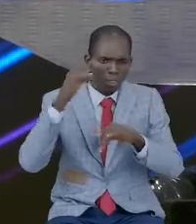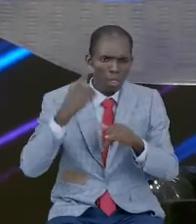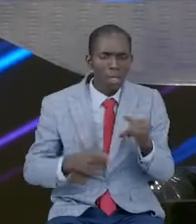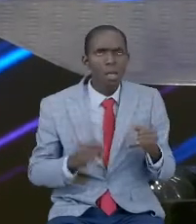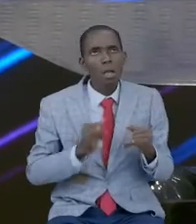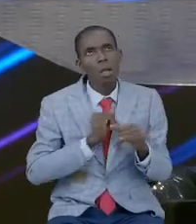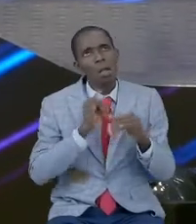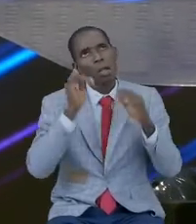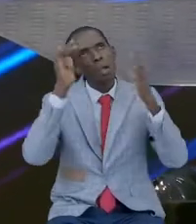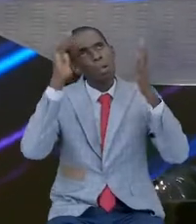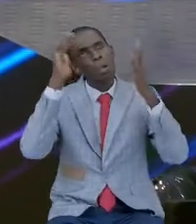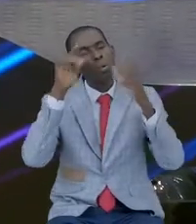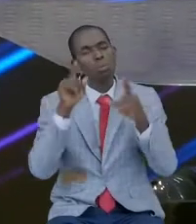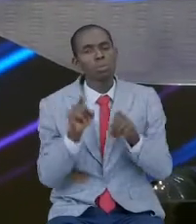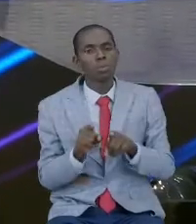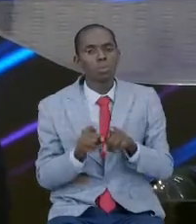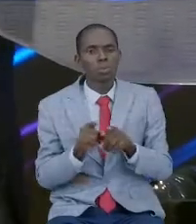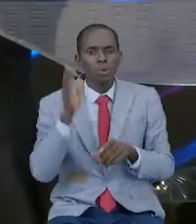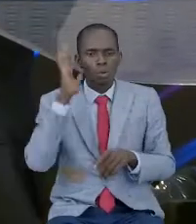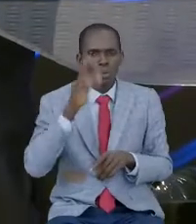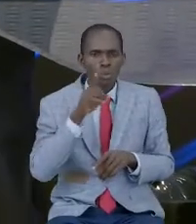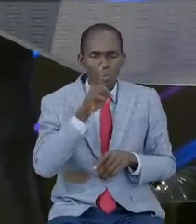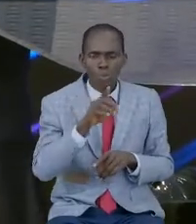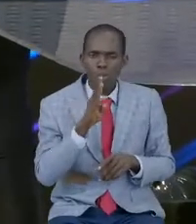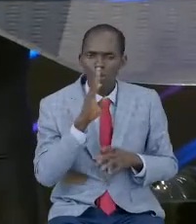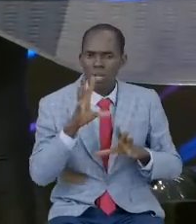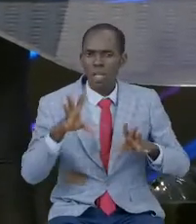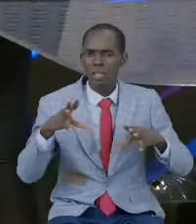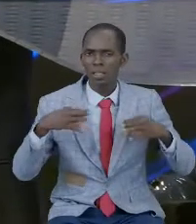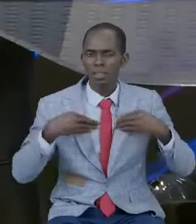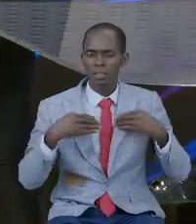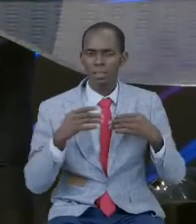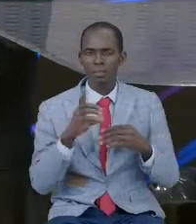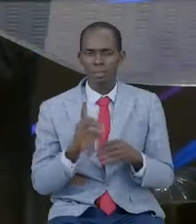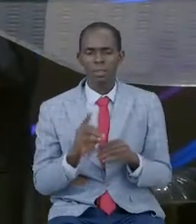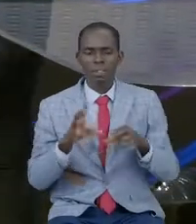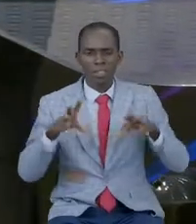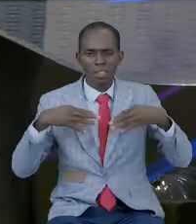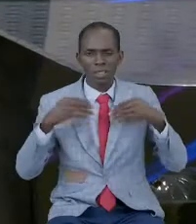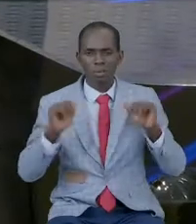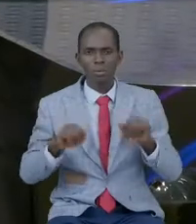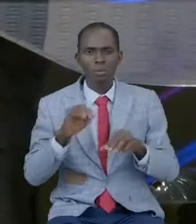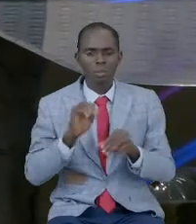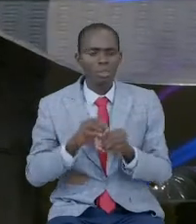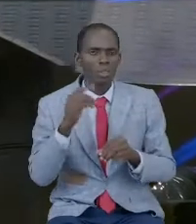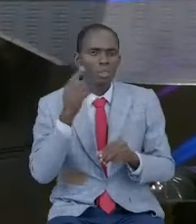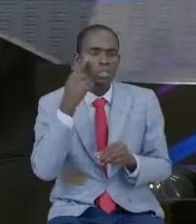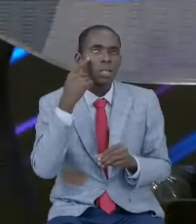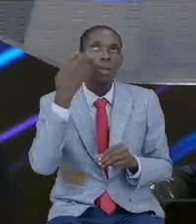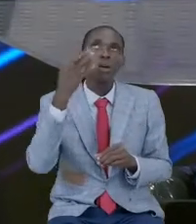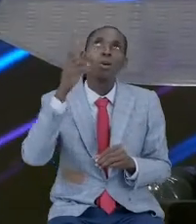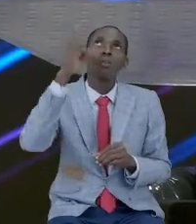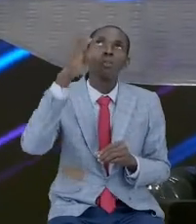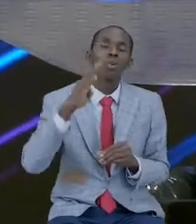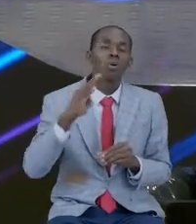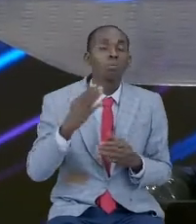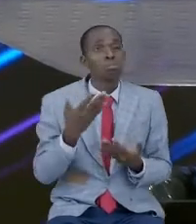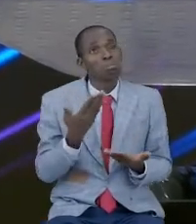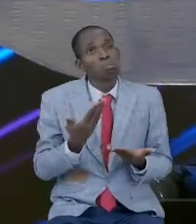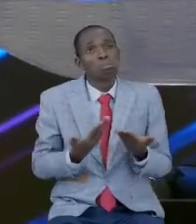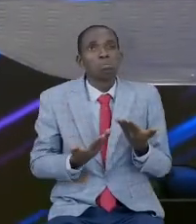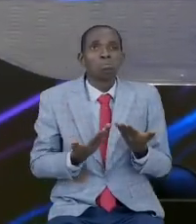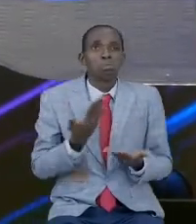so. Are you going to be accepted, acceptable in the sight of God? Well, I